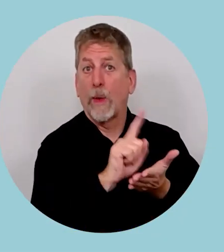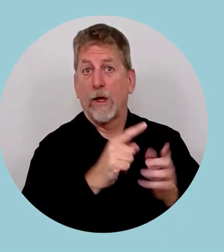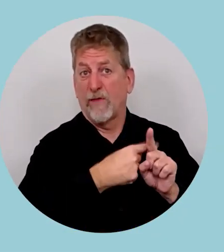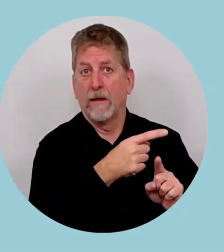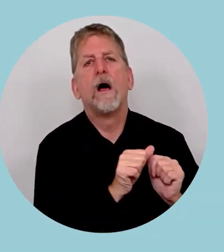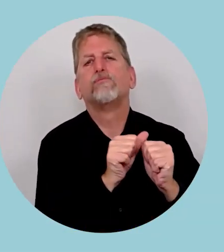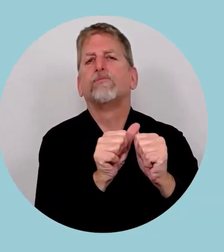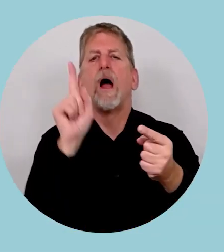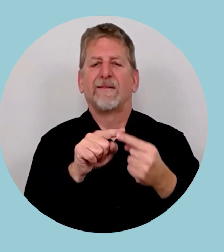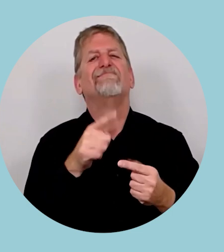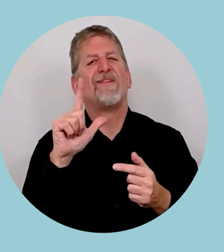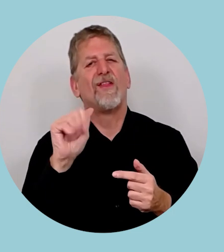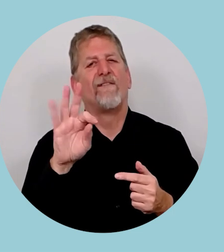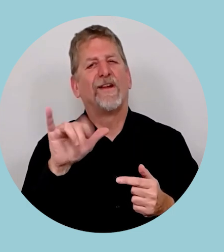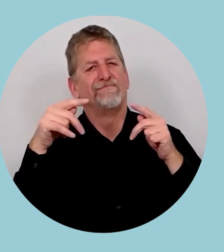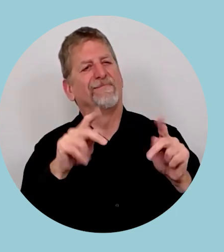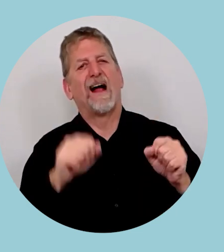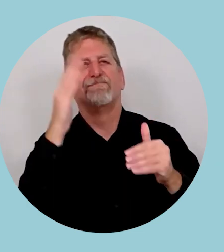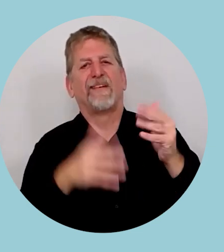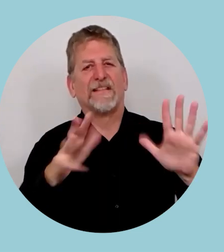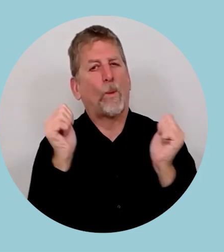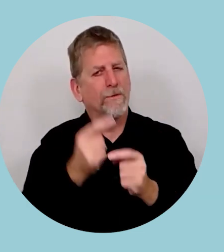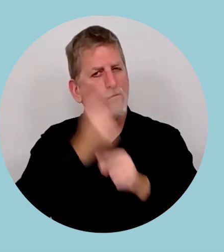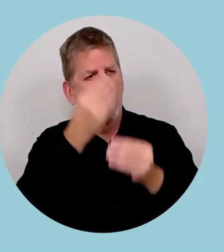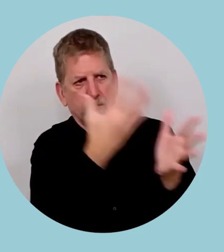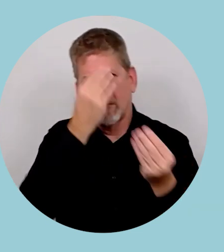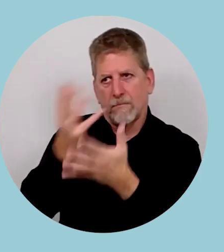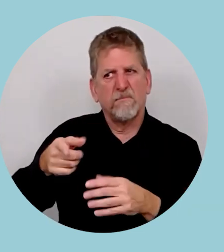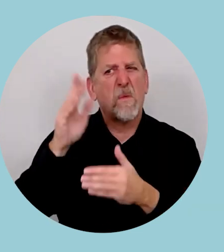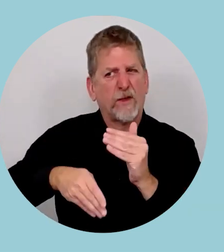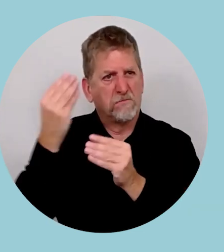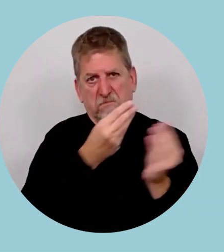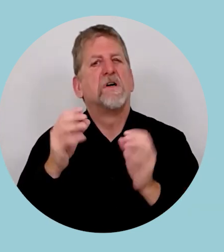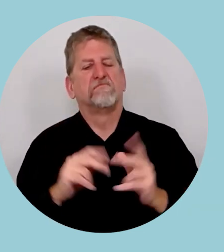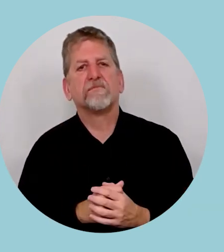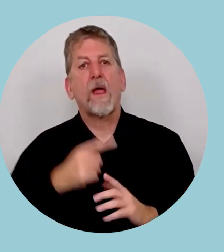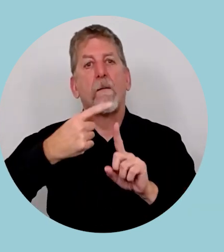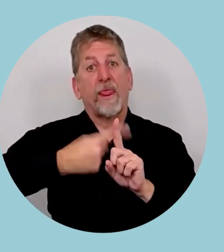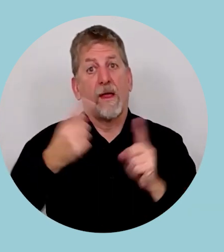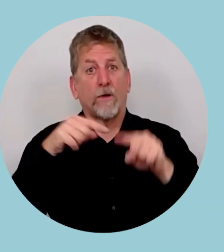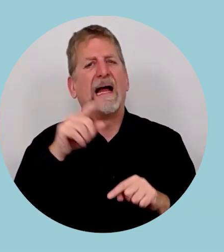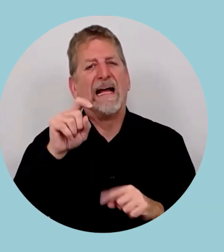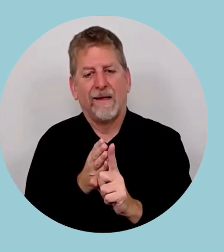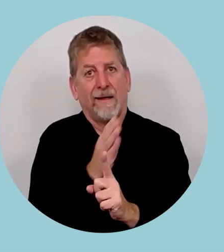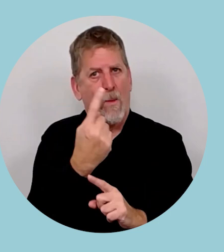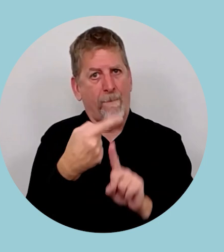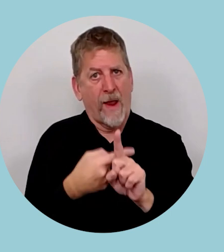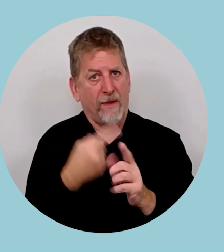terminated by proper notice. Monthly agreements need 1 month's notice, while weekly agreements need a